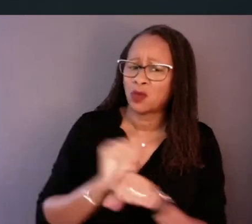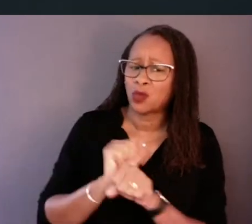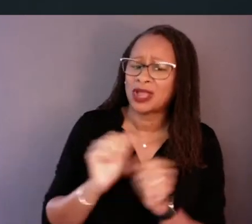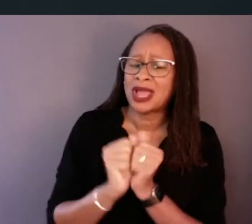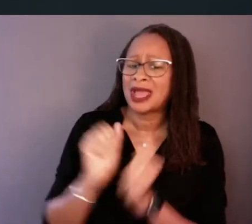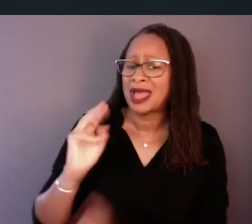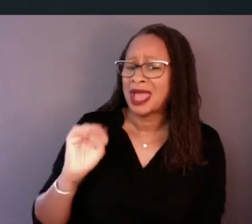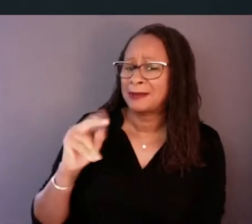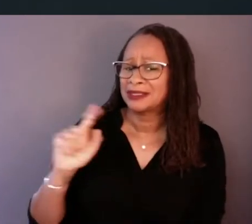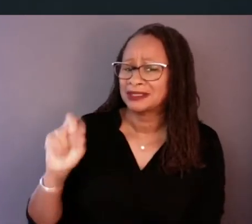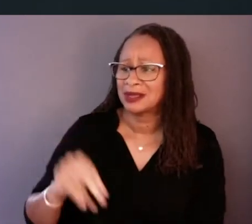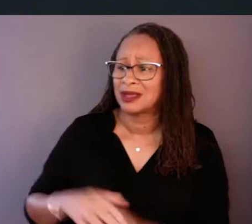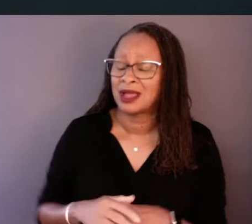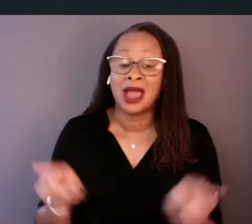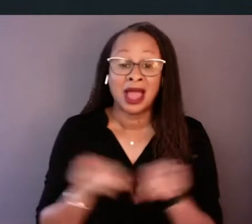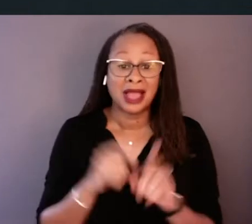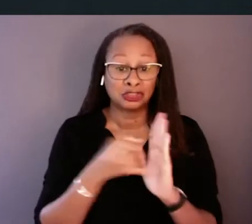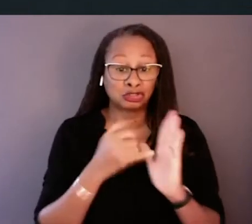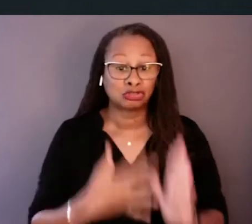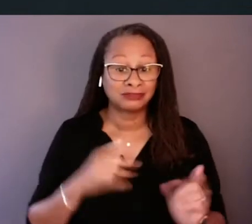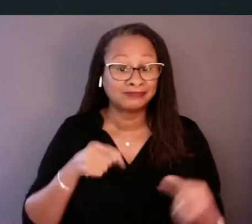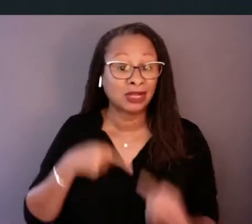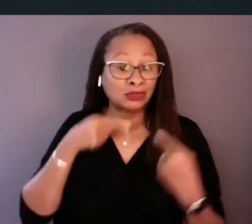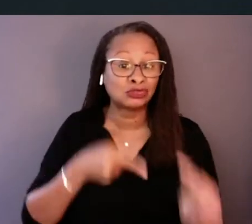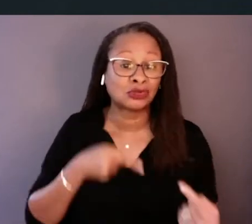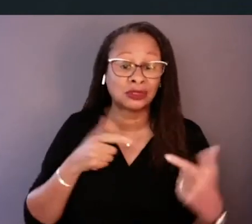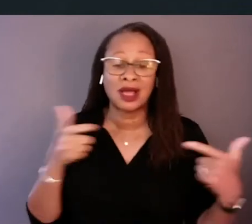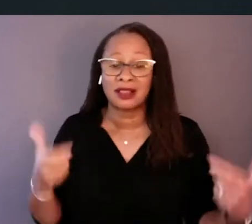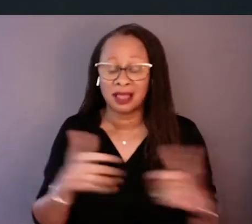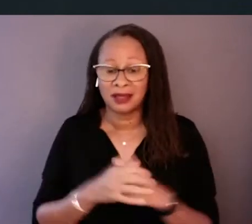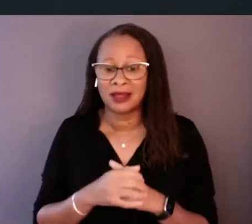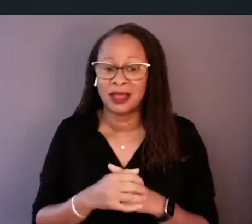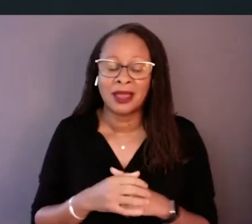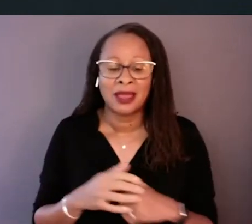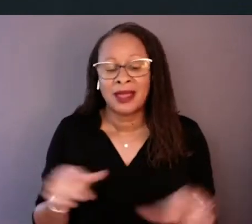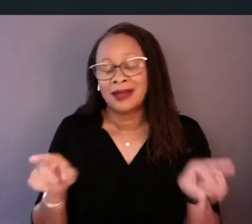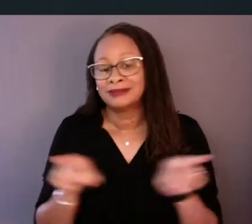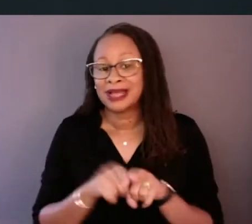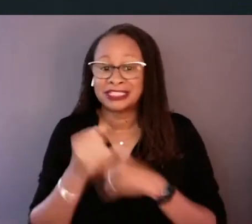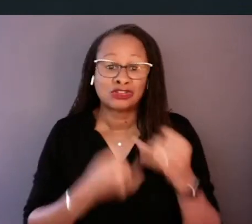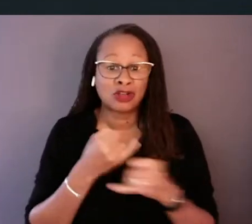a journalist, I was traveling a lot before and being like a sort of international correspondent.